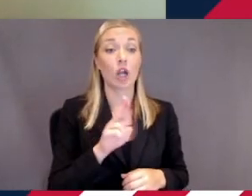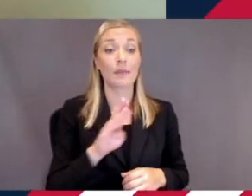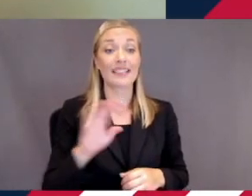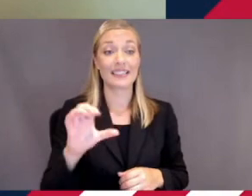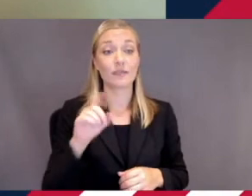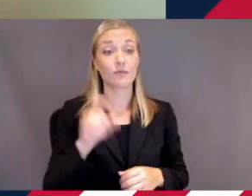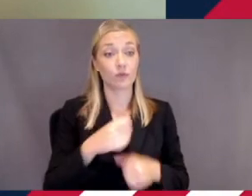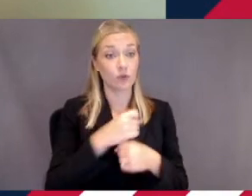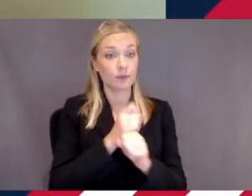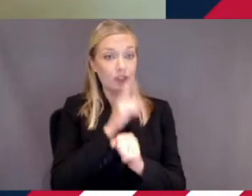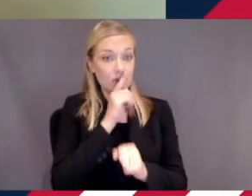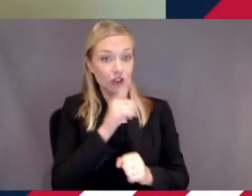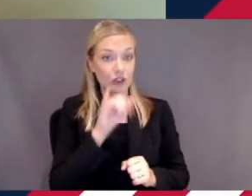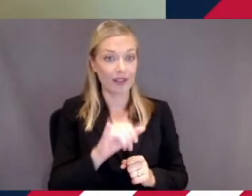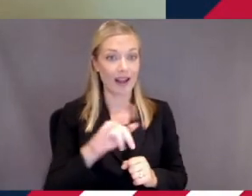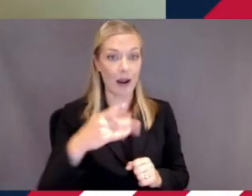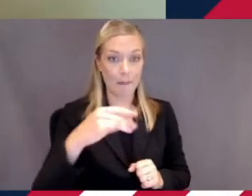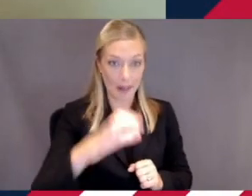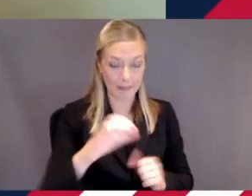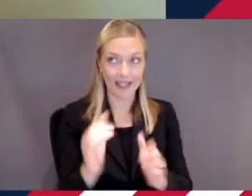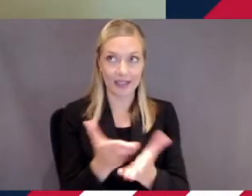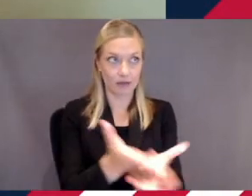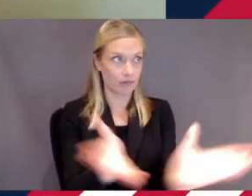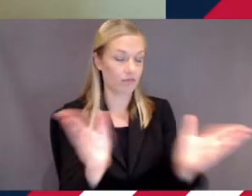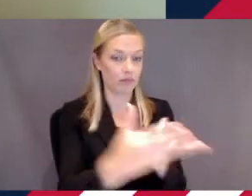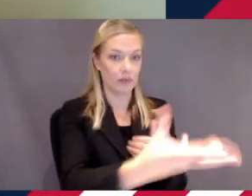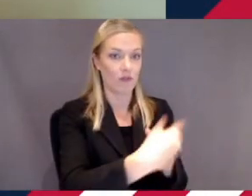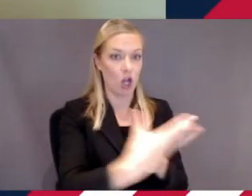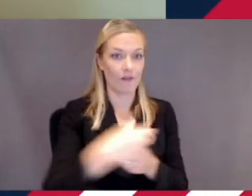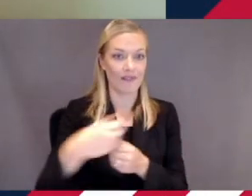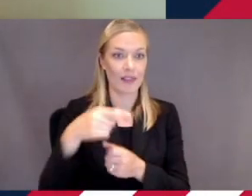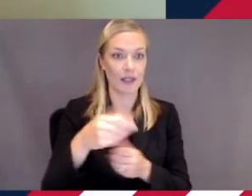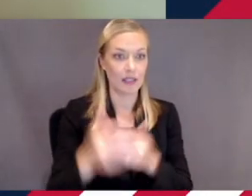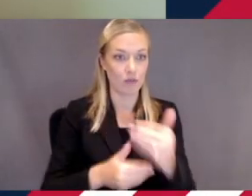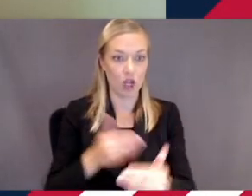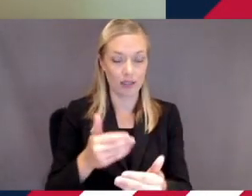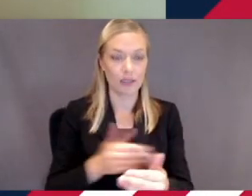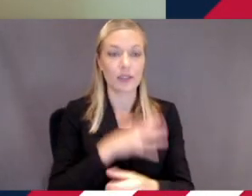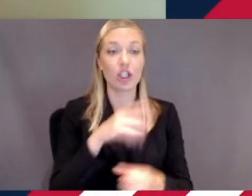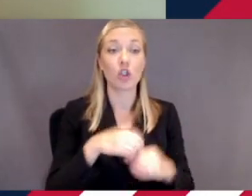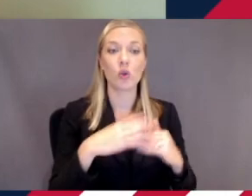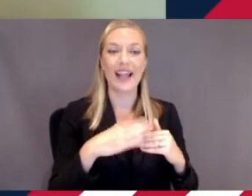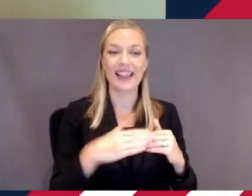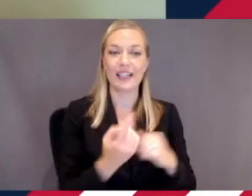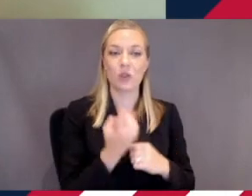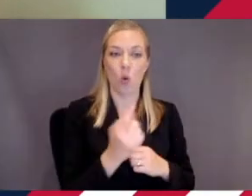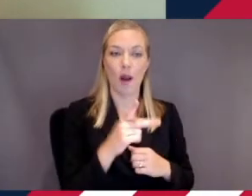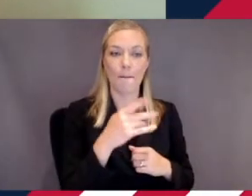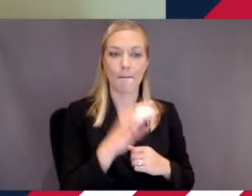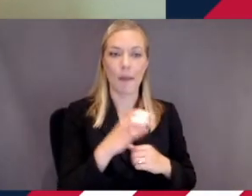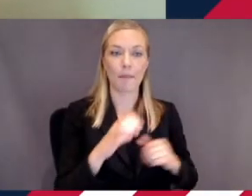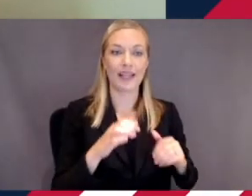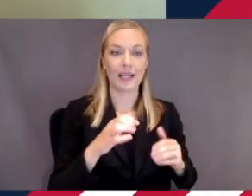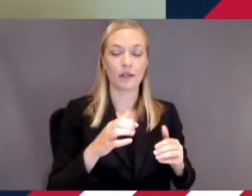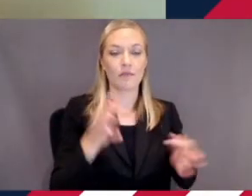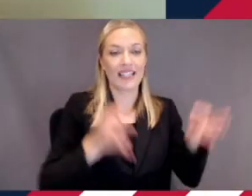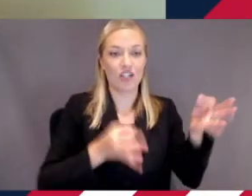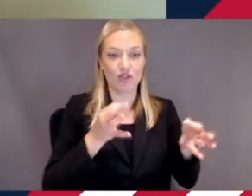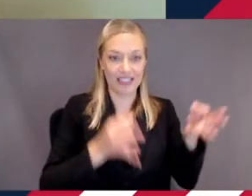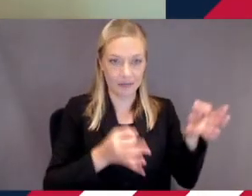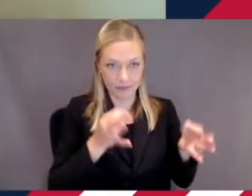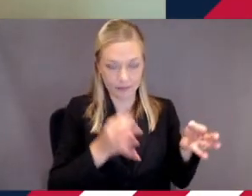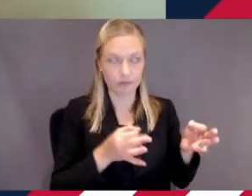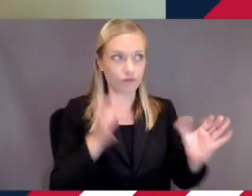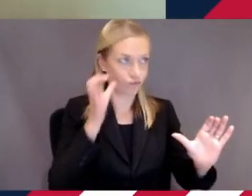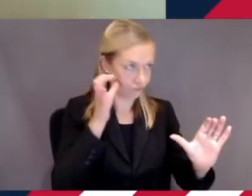in the process, including at least one public hearing and an opportunity to submit comments.